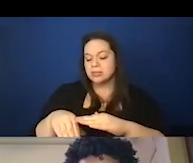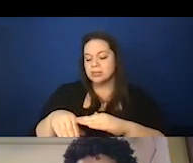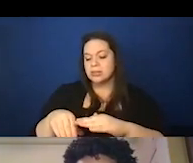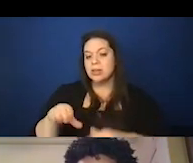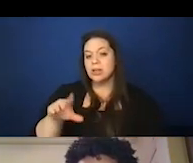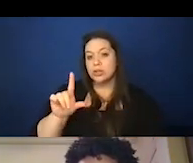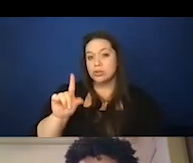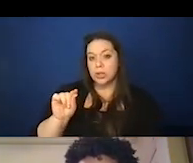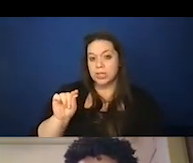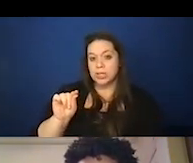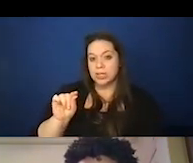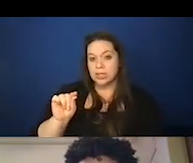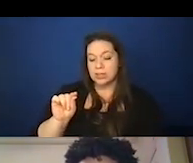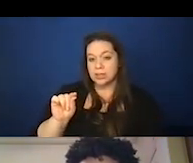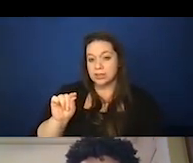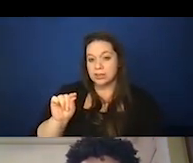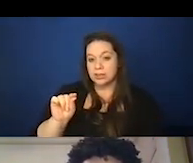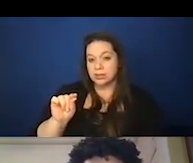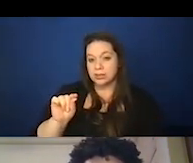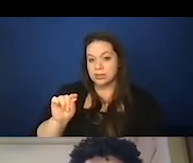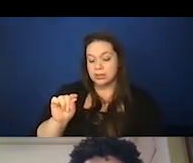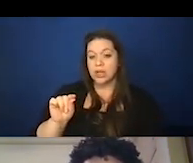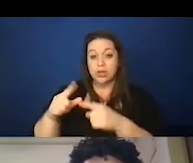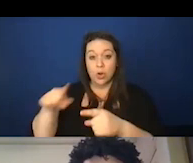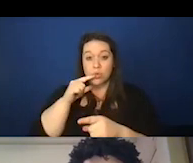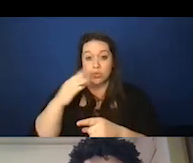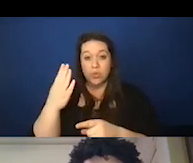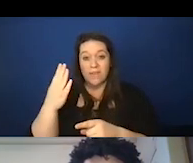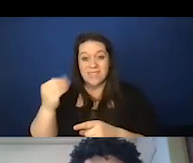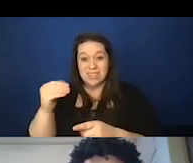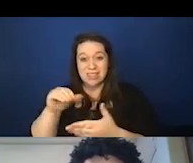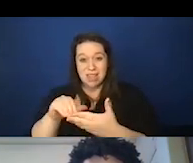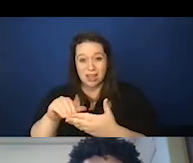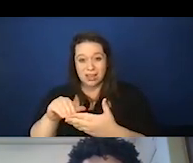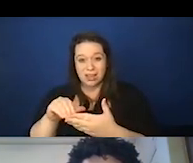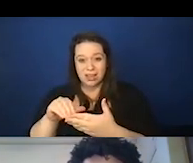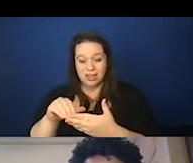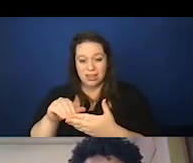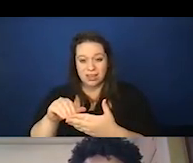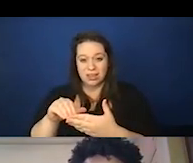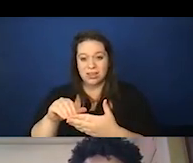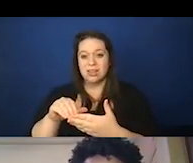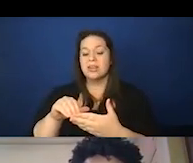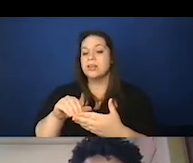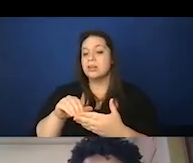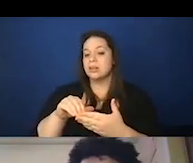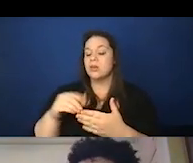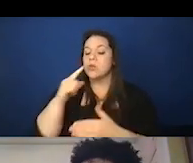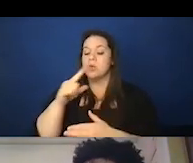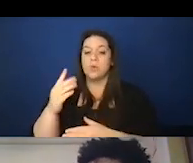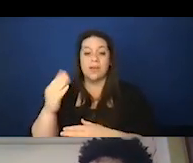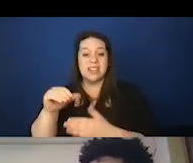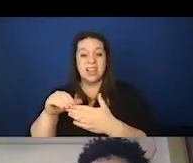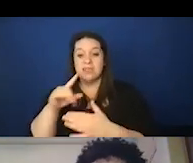20 out of 15,000 got COVID. Whereas the 15,000 who got the placebo, there were over